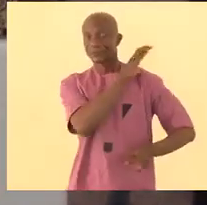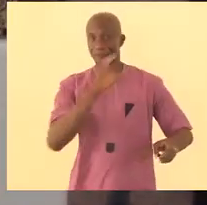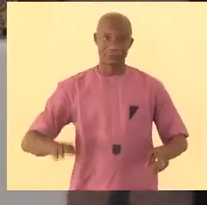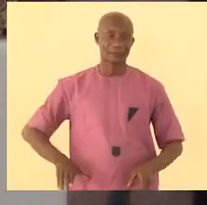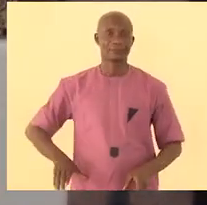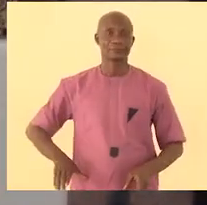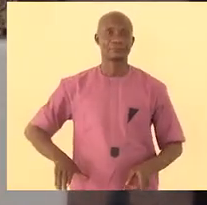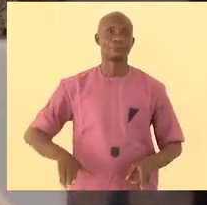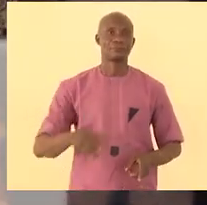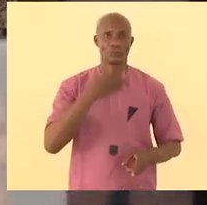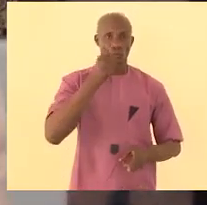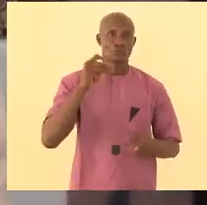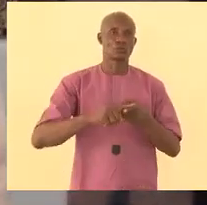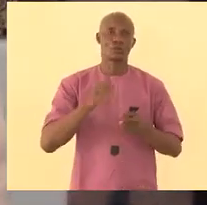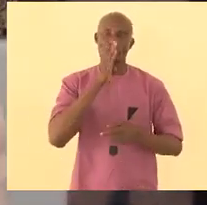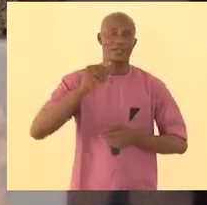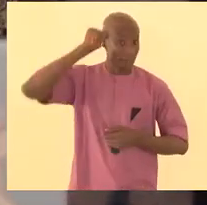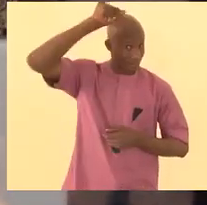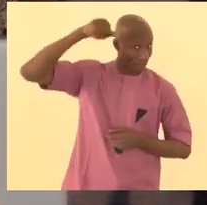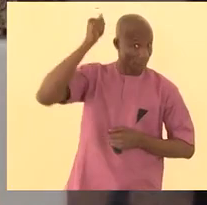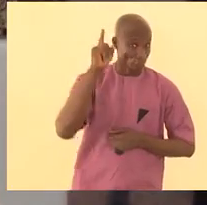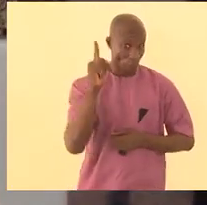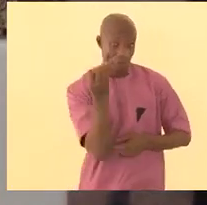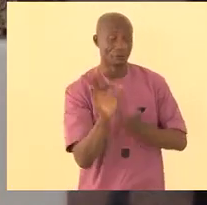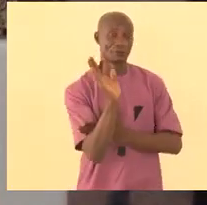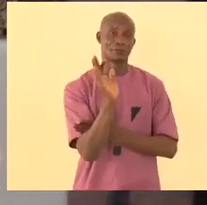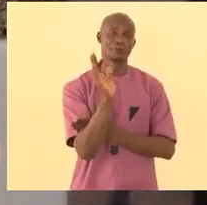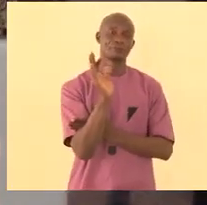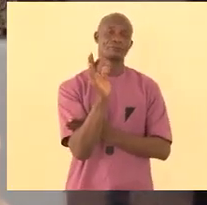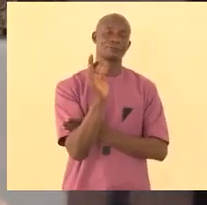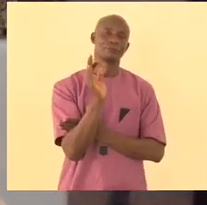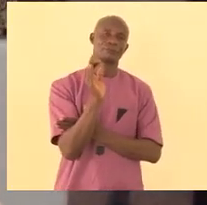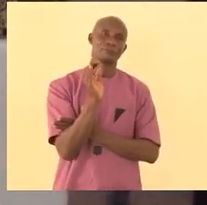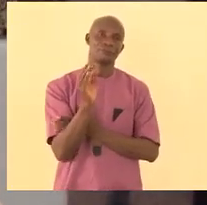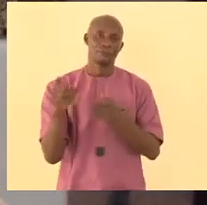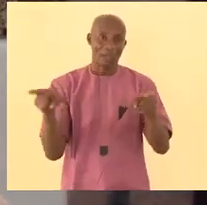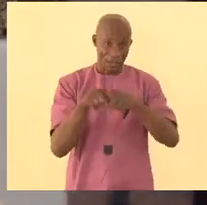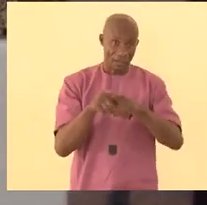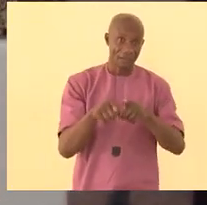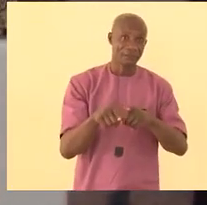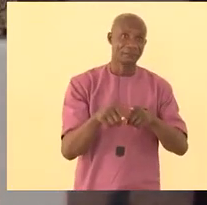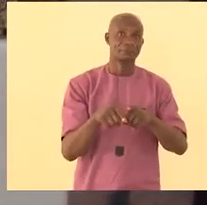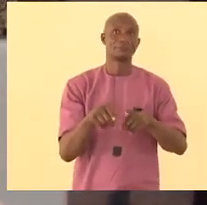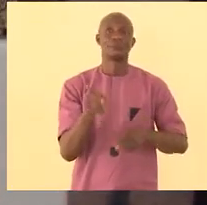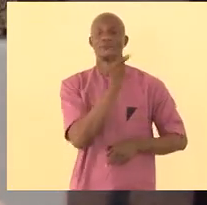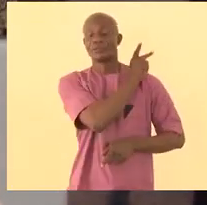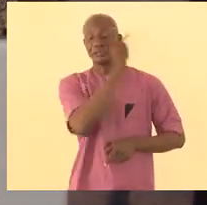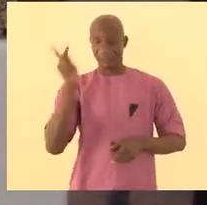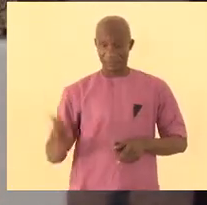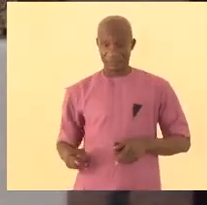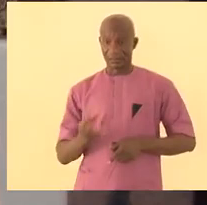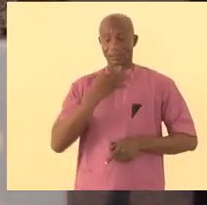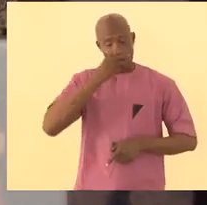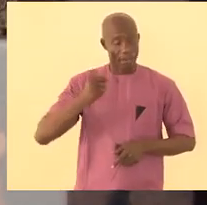The Christ was to be anointed one of God, or the anointed one of God, as kings were